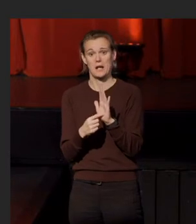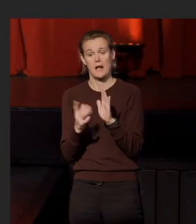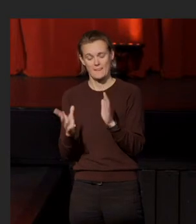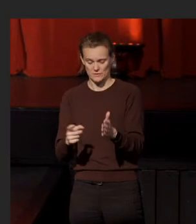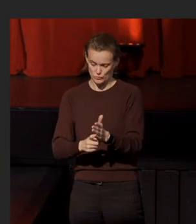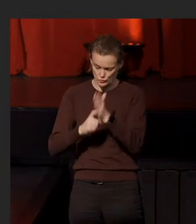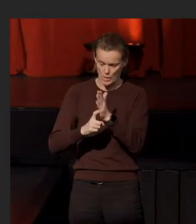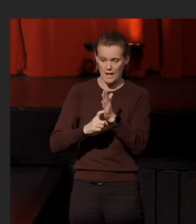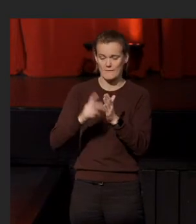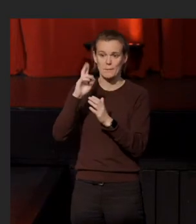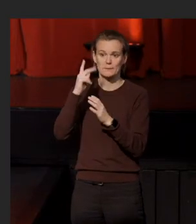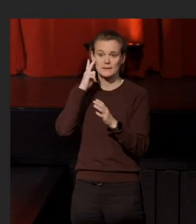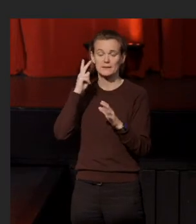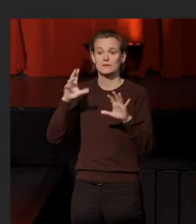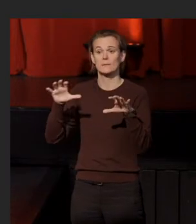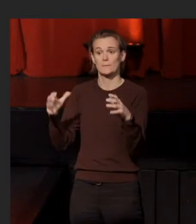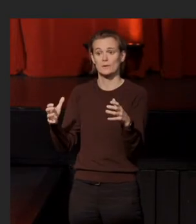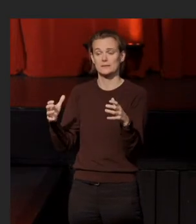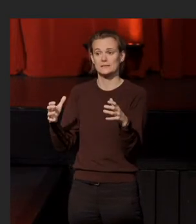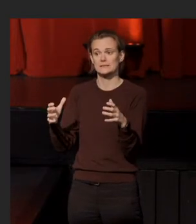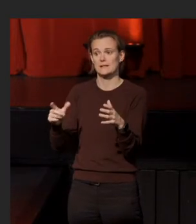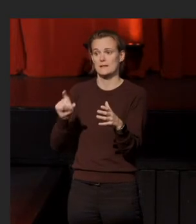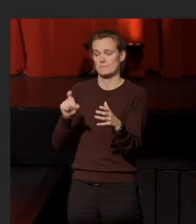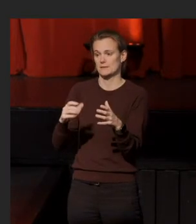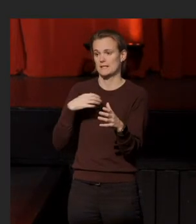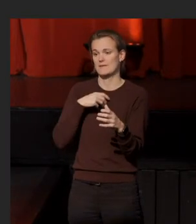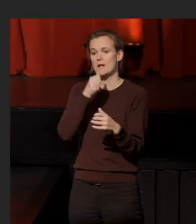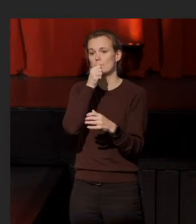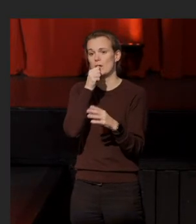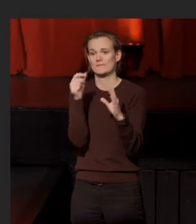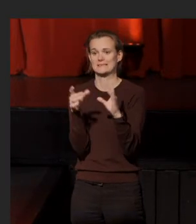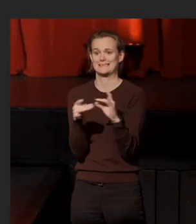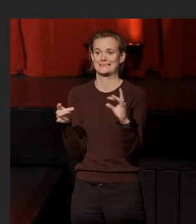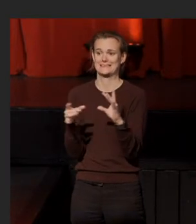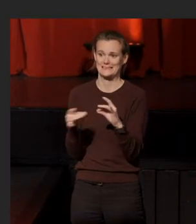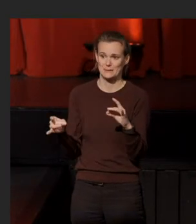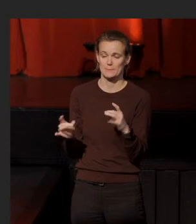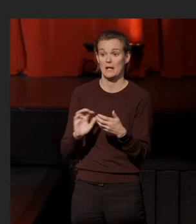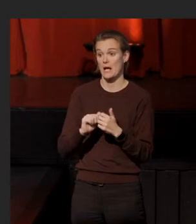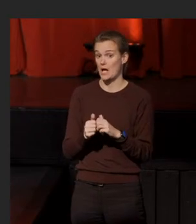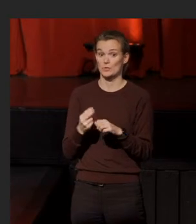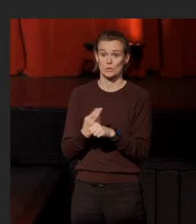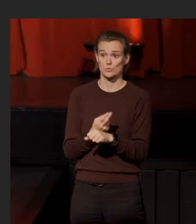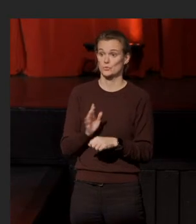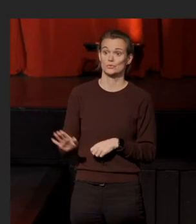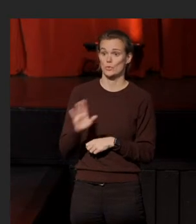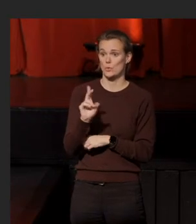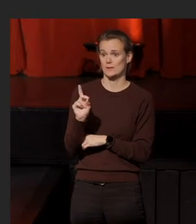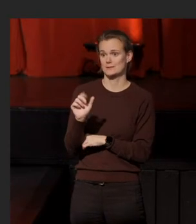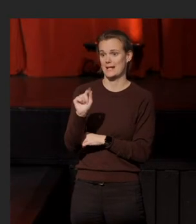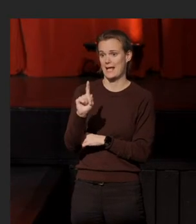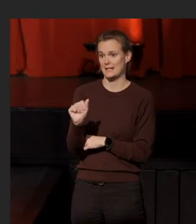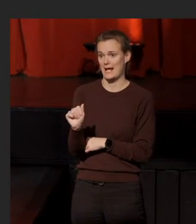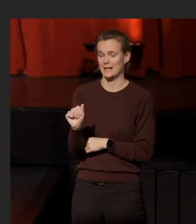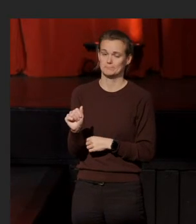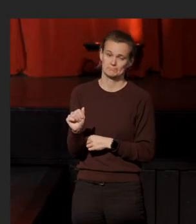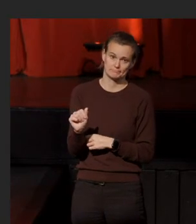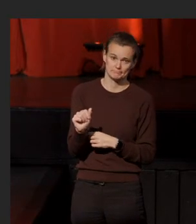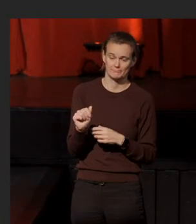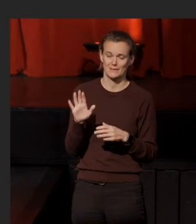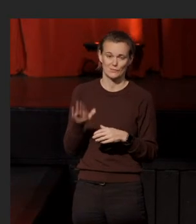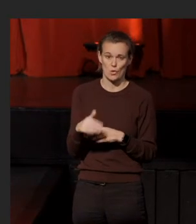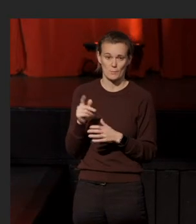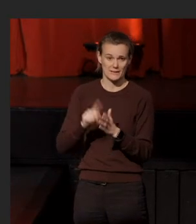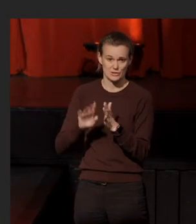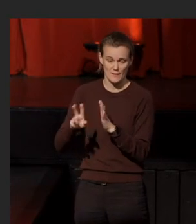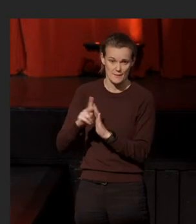requirement for political parties to have a privacy statement about how they're making use of people's data. And the problem is there was nobody checking it,